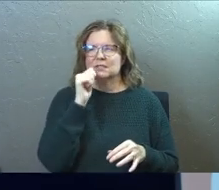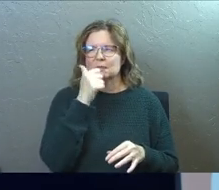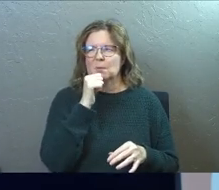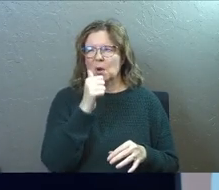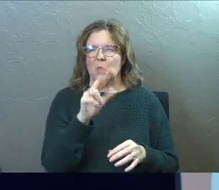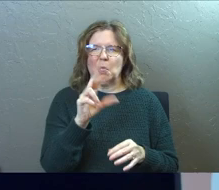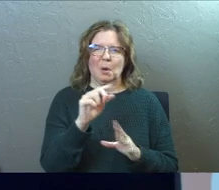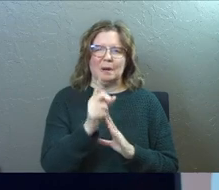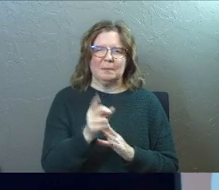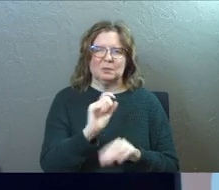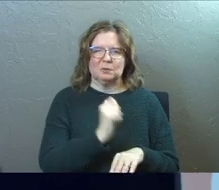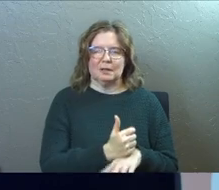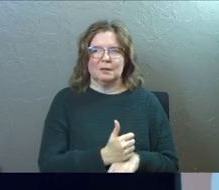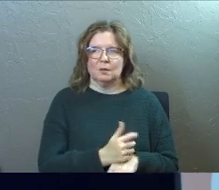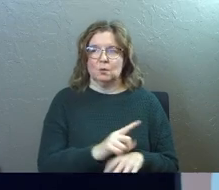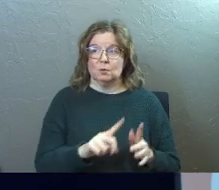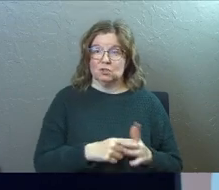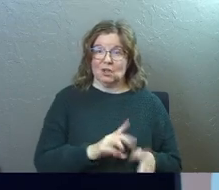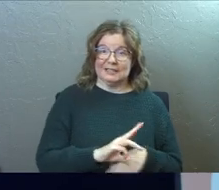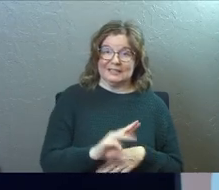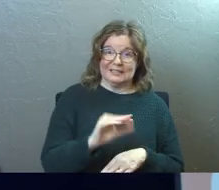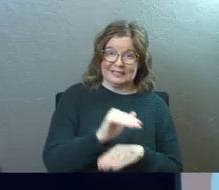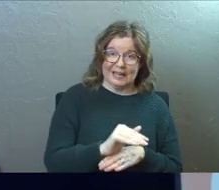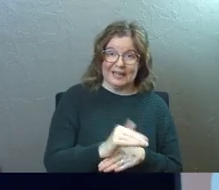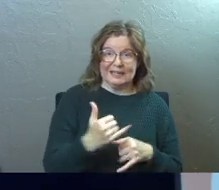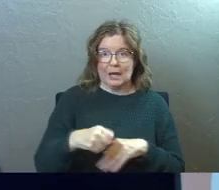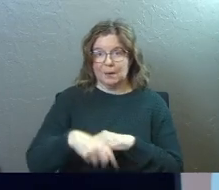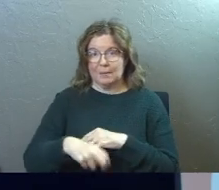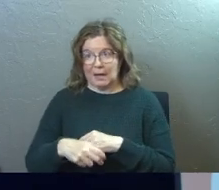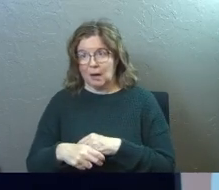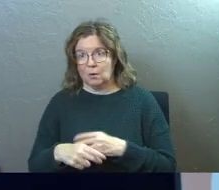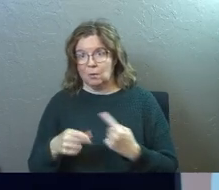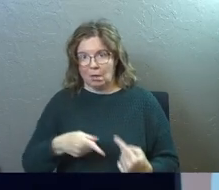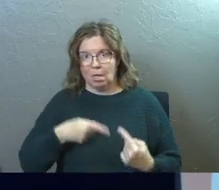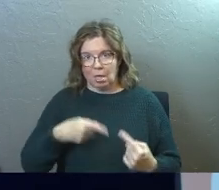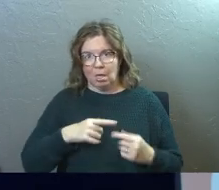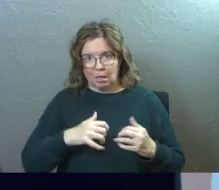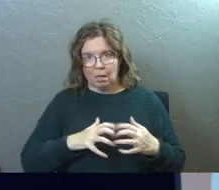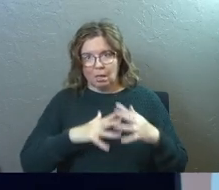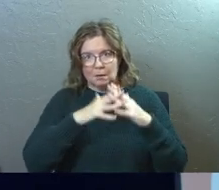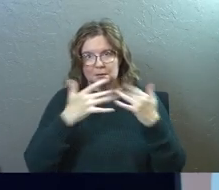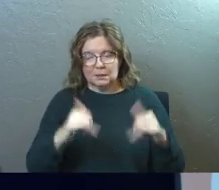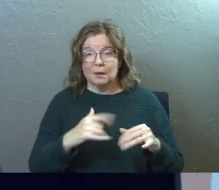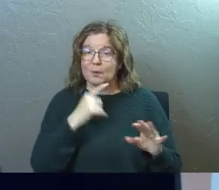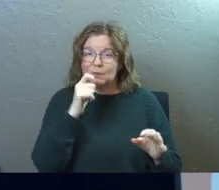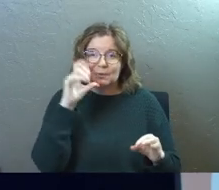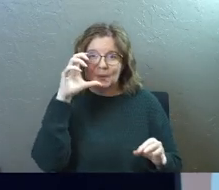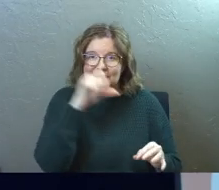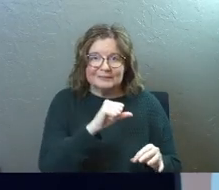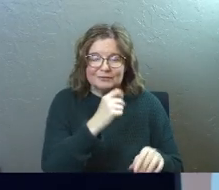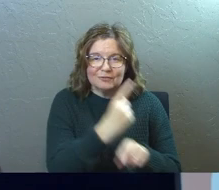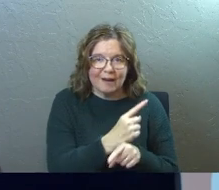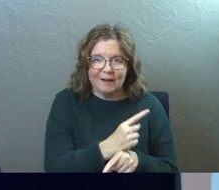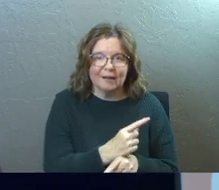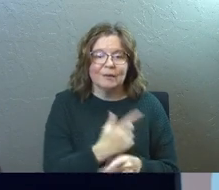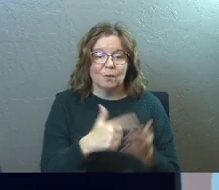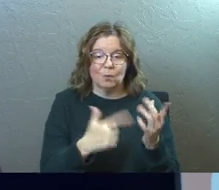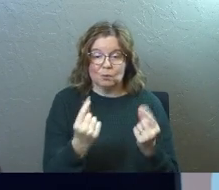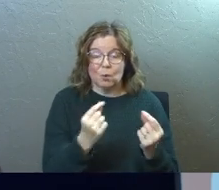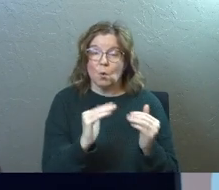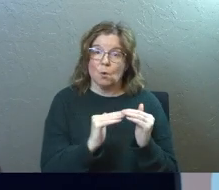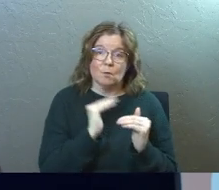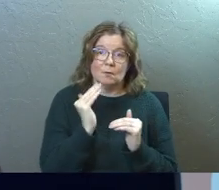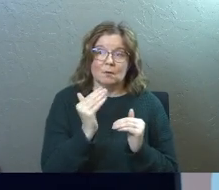tomorrow. It'll take us 30 minutes to go set it up. We started at 6 p.m. It's now midnight. We're in trouble, right? It's like, but we underestimate what we can do, or